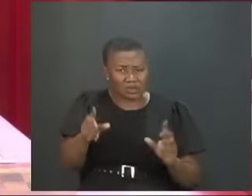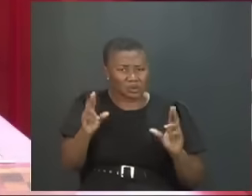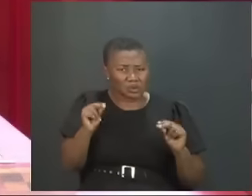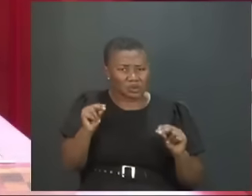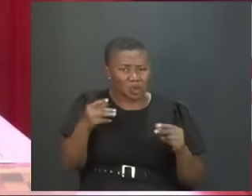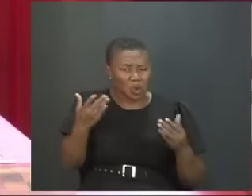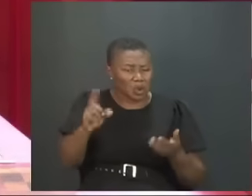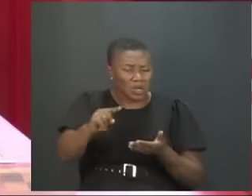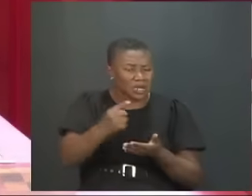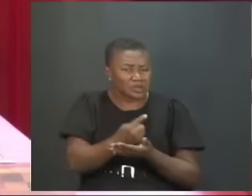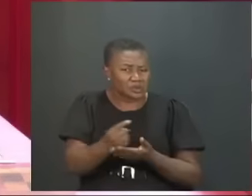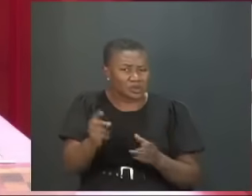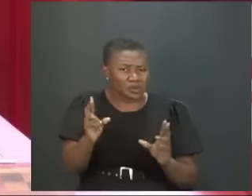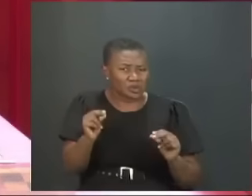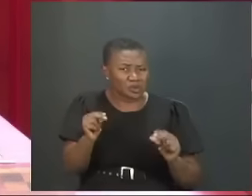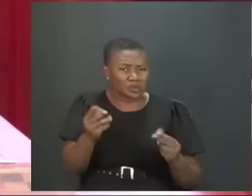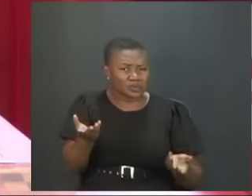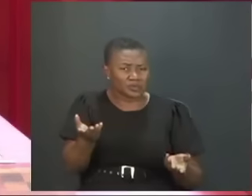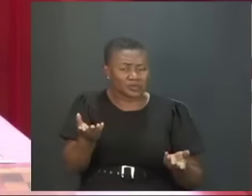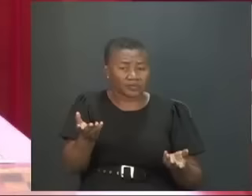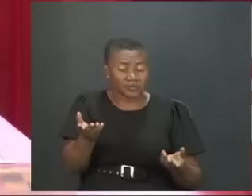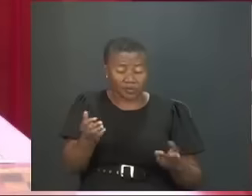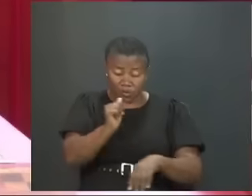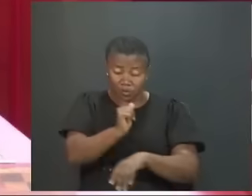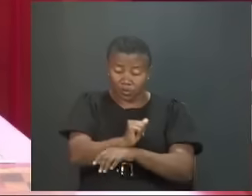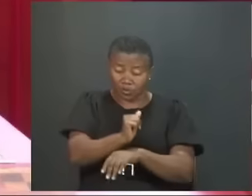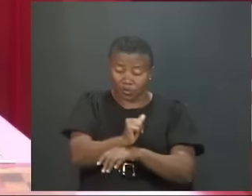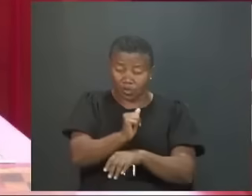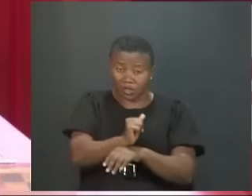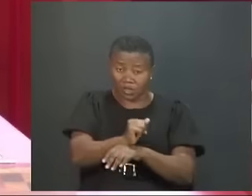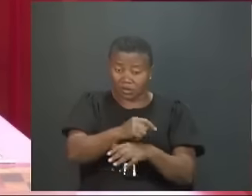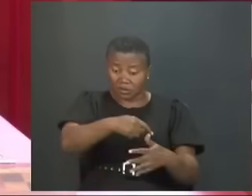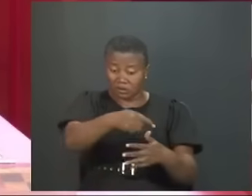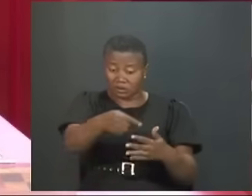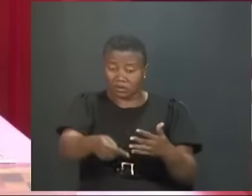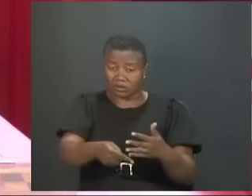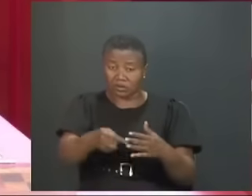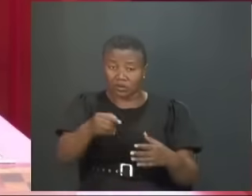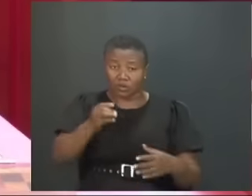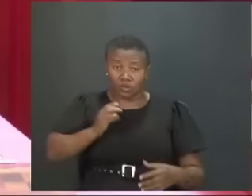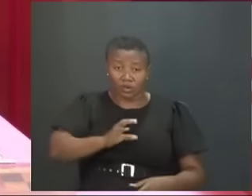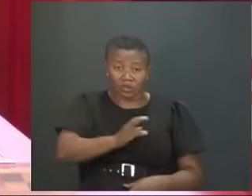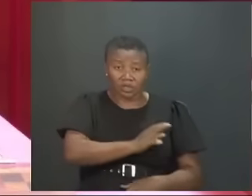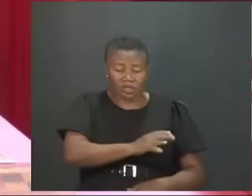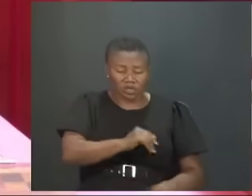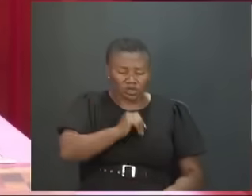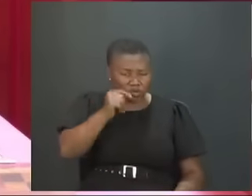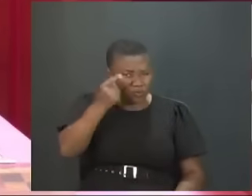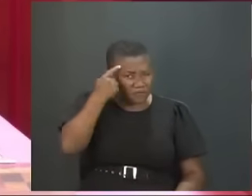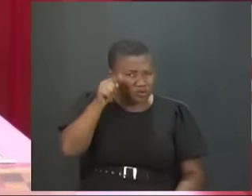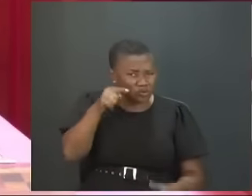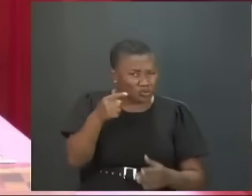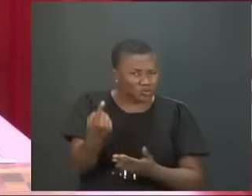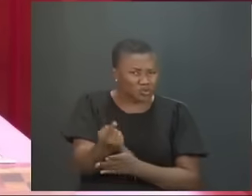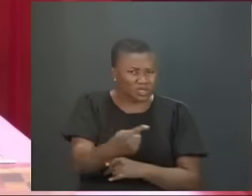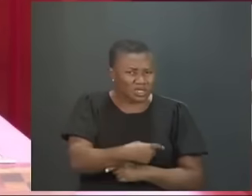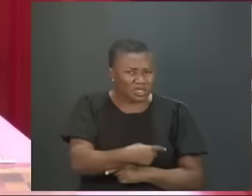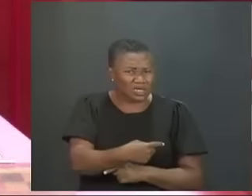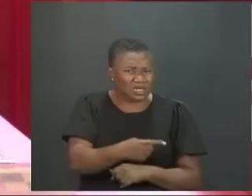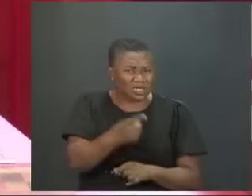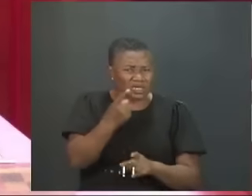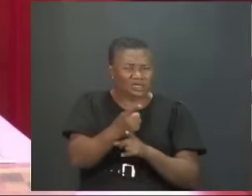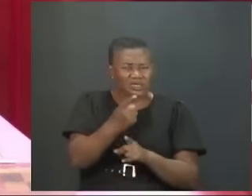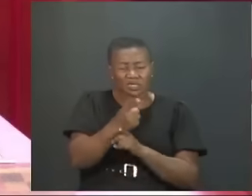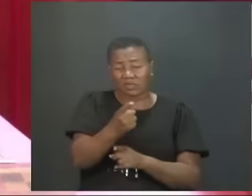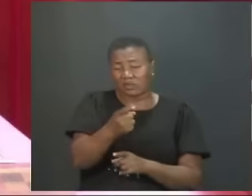The work of these committees are not matters for decision today. It is just to remind